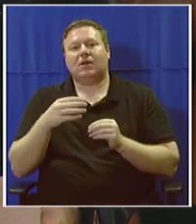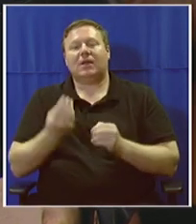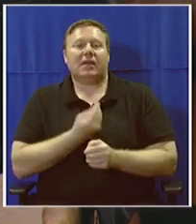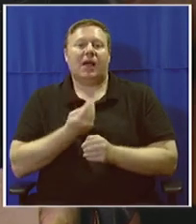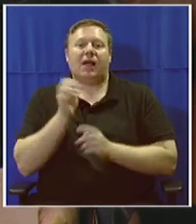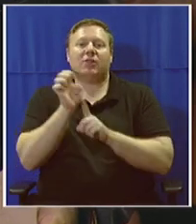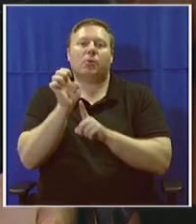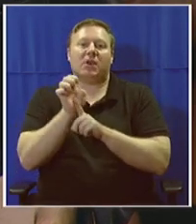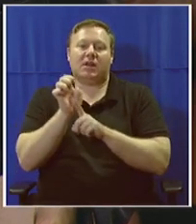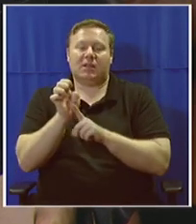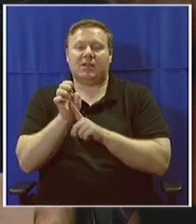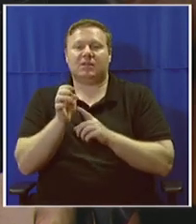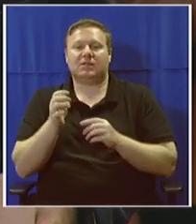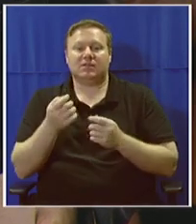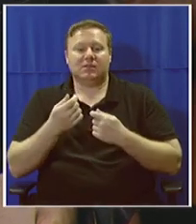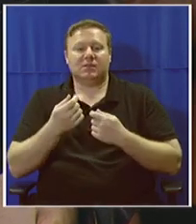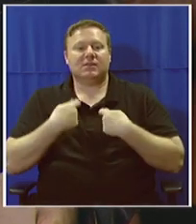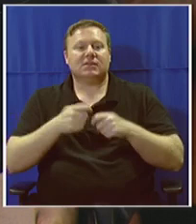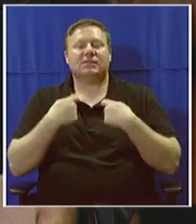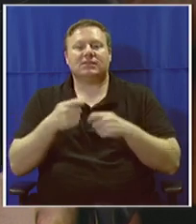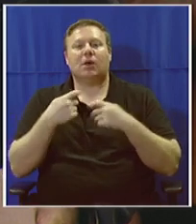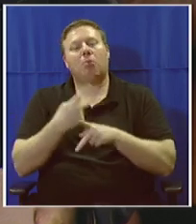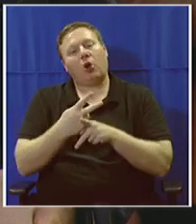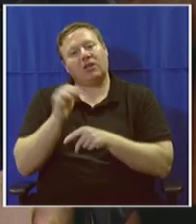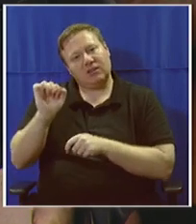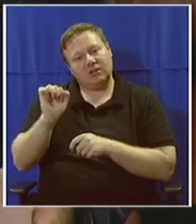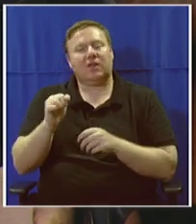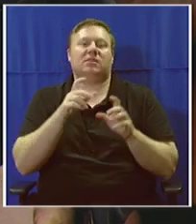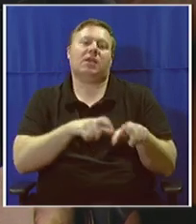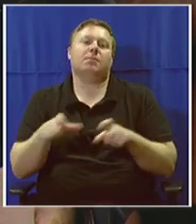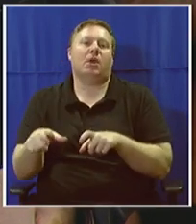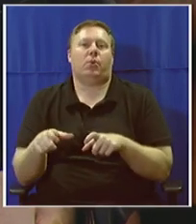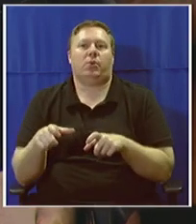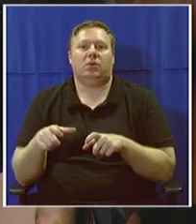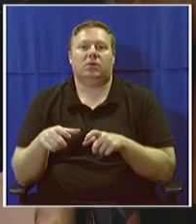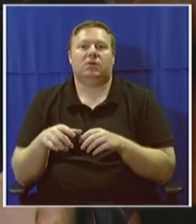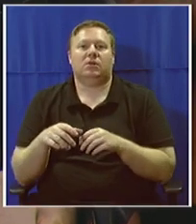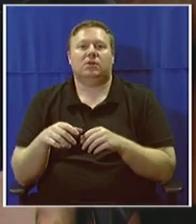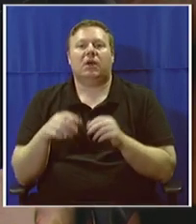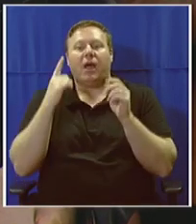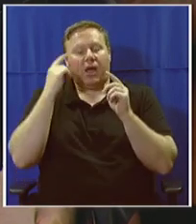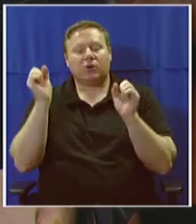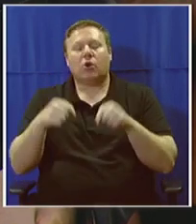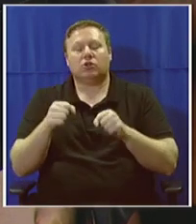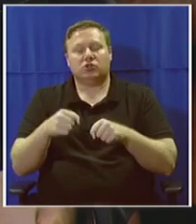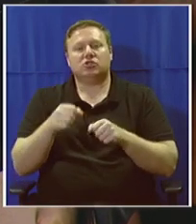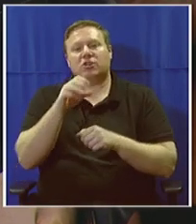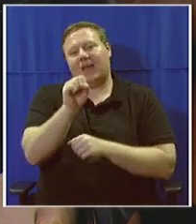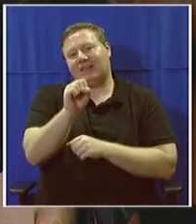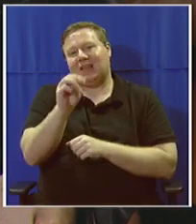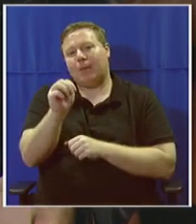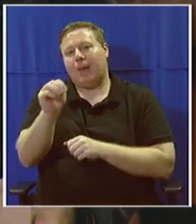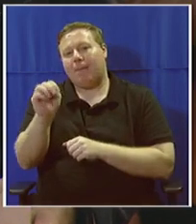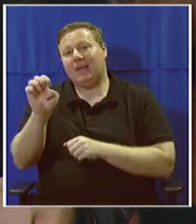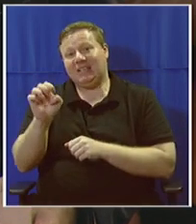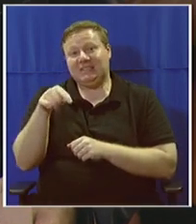Cape Town. Congratulates Ms. Kabinde on her work, acknowledges that SMME participation is the most viable alternative